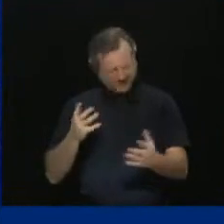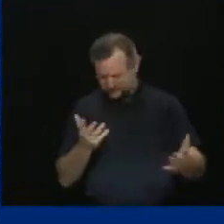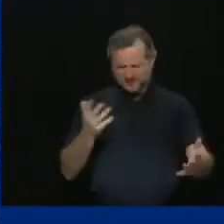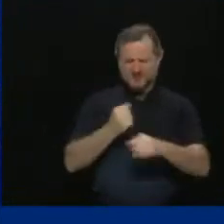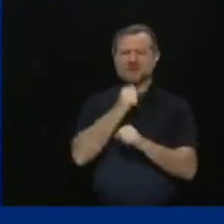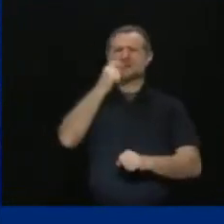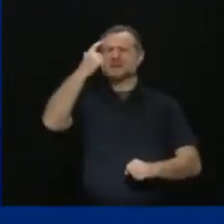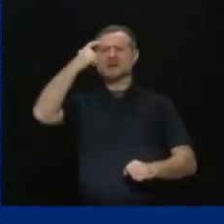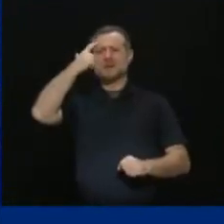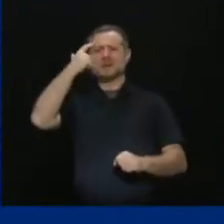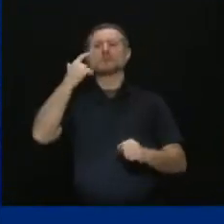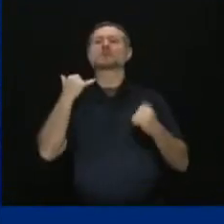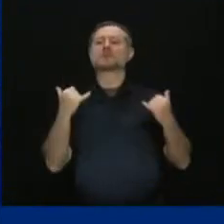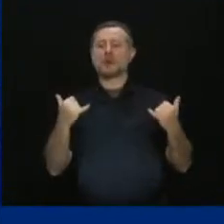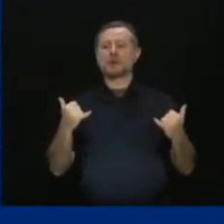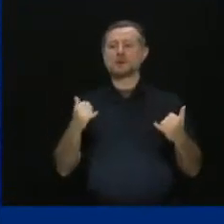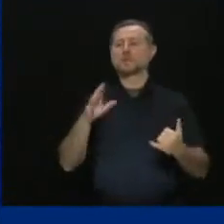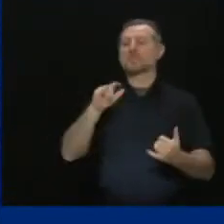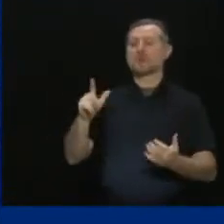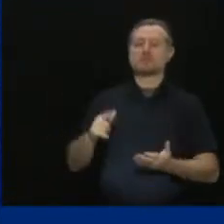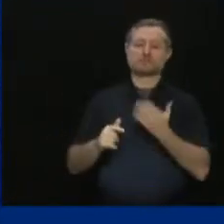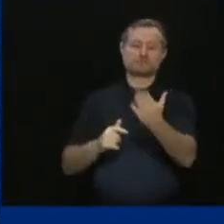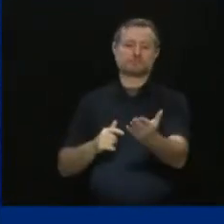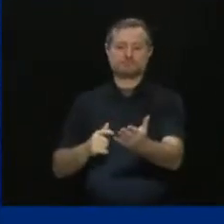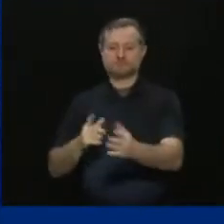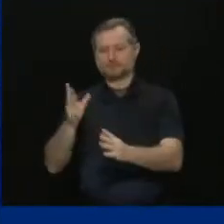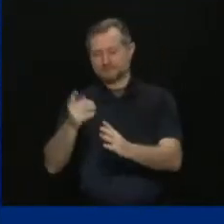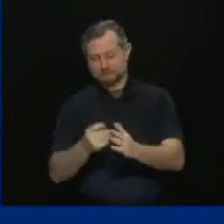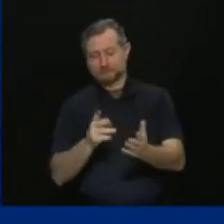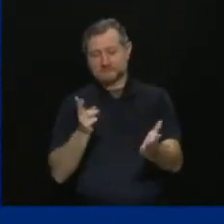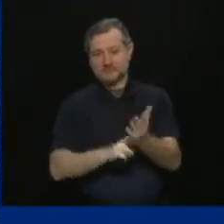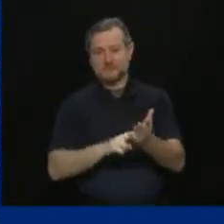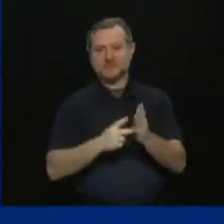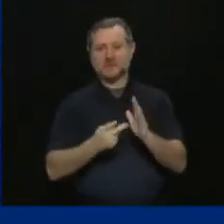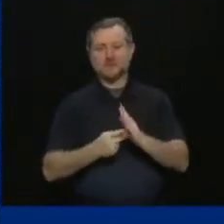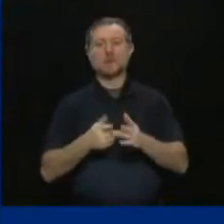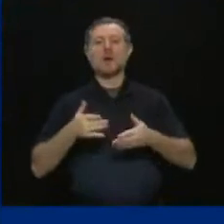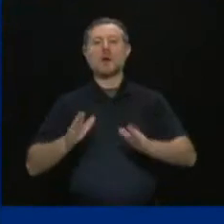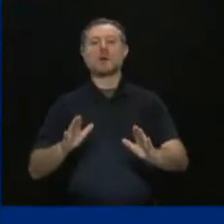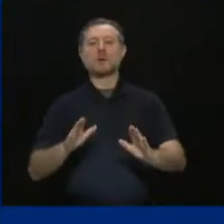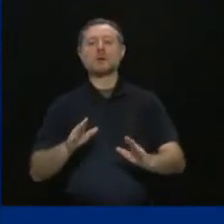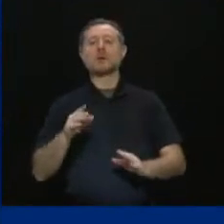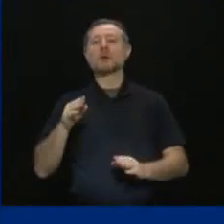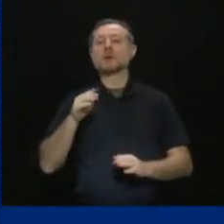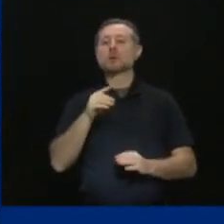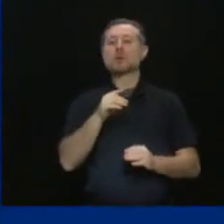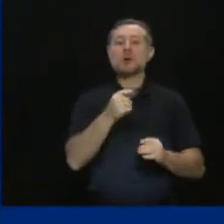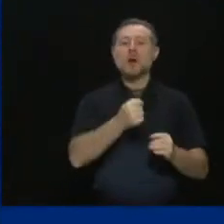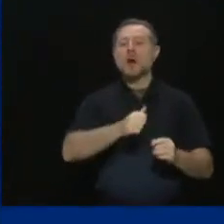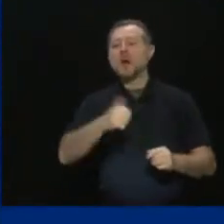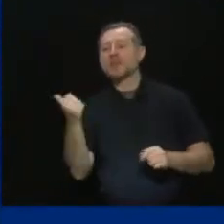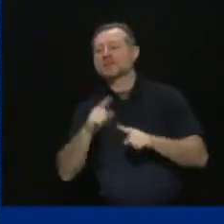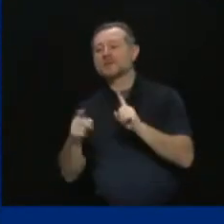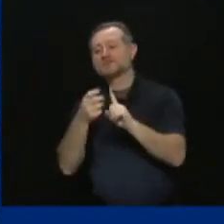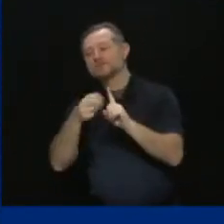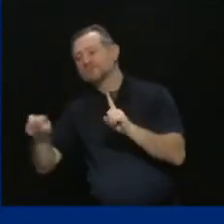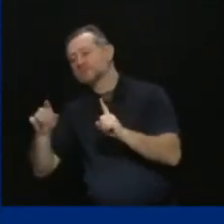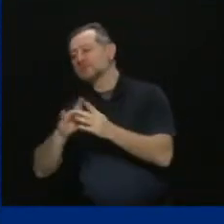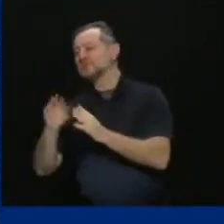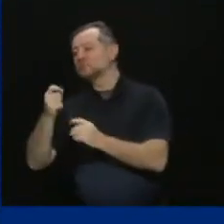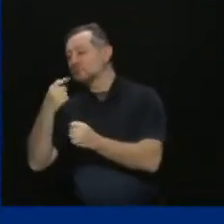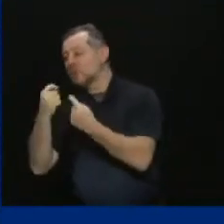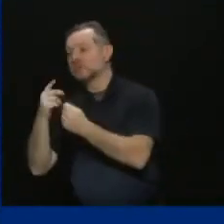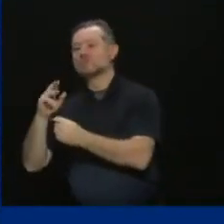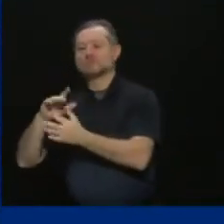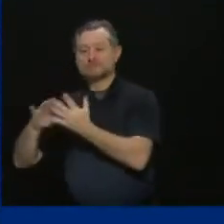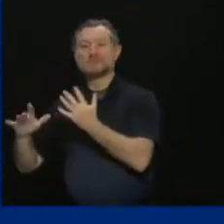that today as well. So naloxone and other life-saving drugs will not be no longer used as evidence in court that if a crime